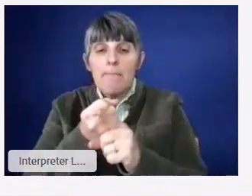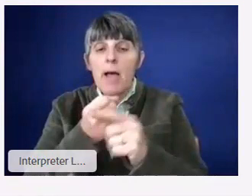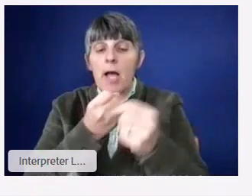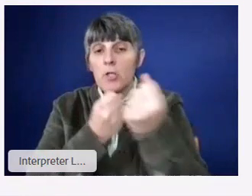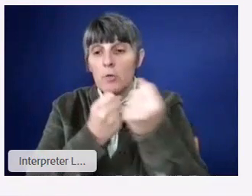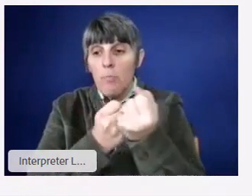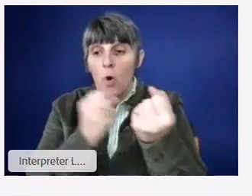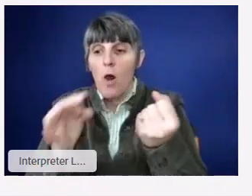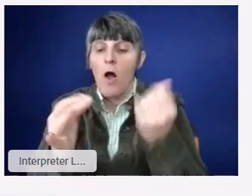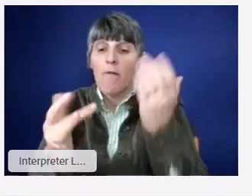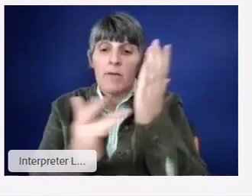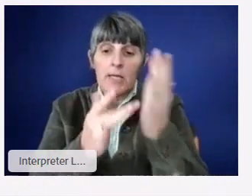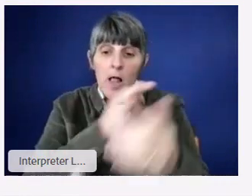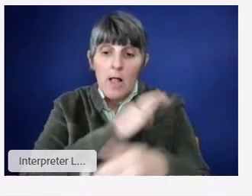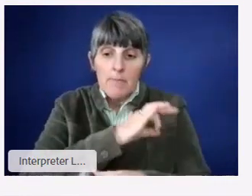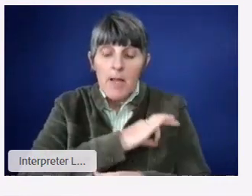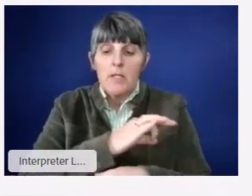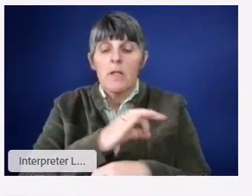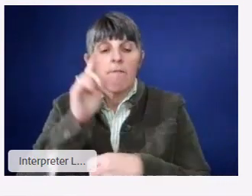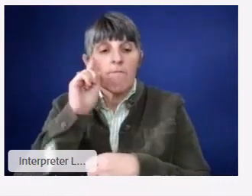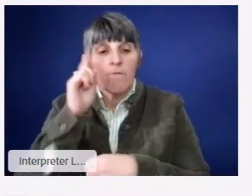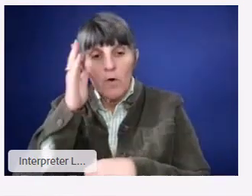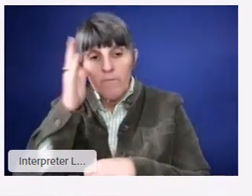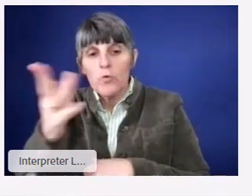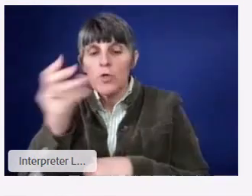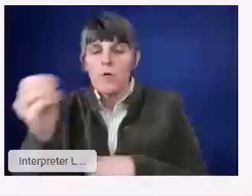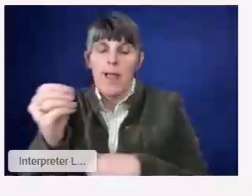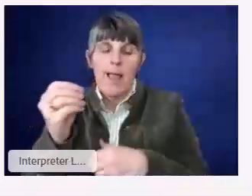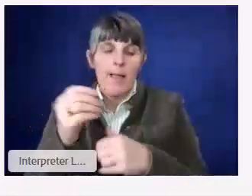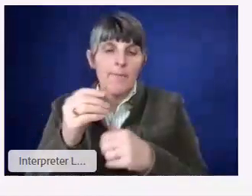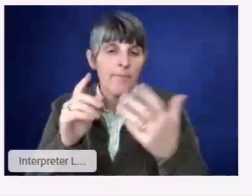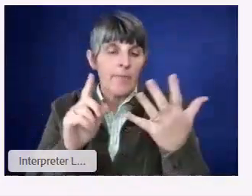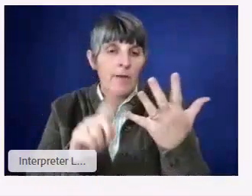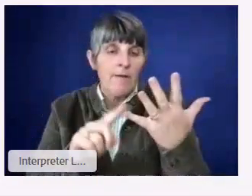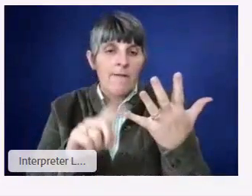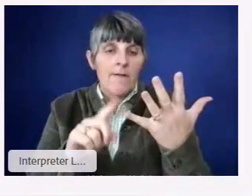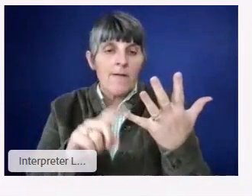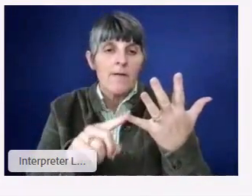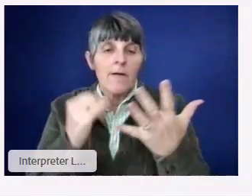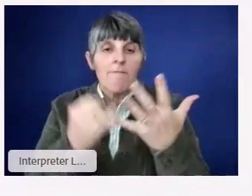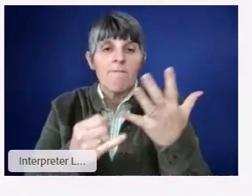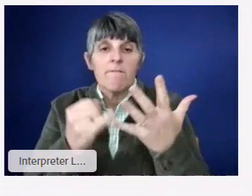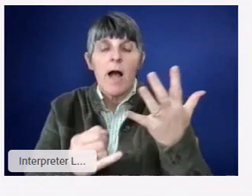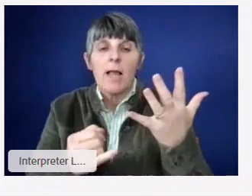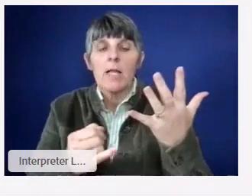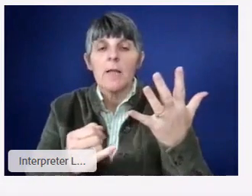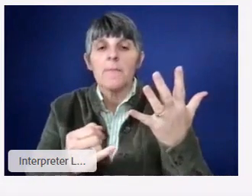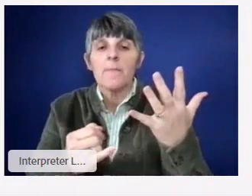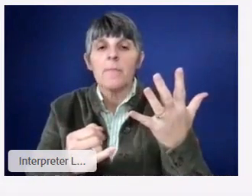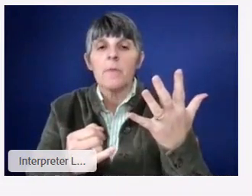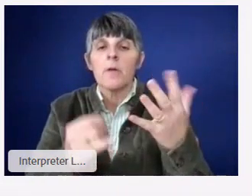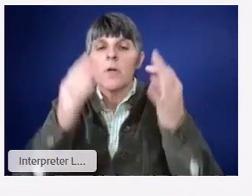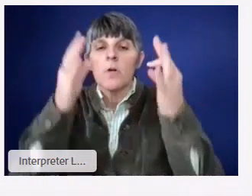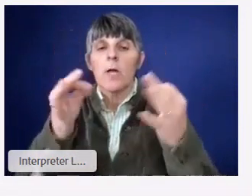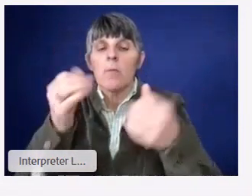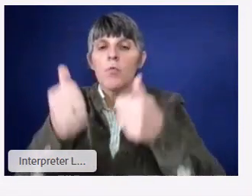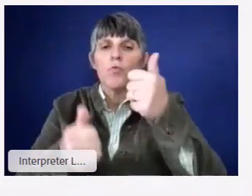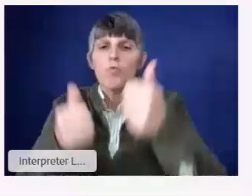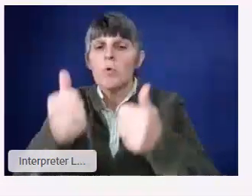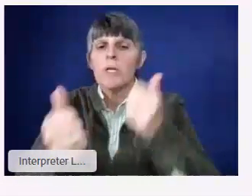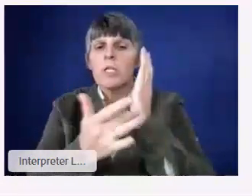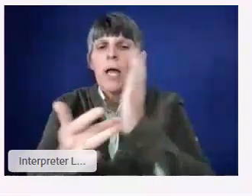technology benefits to future deployers and decision makers. And finally, the fifth goal is to determine which